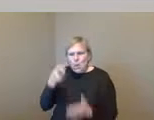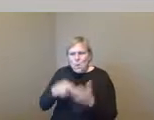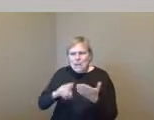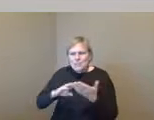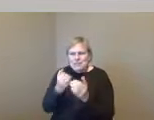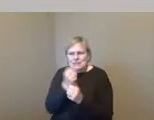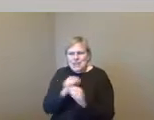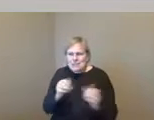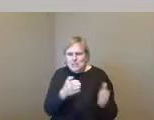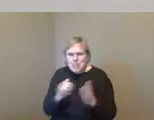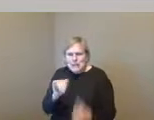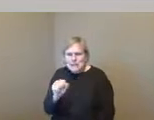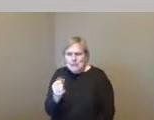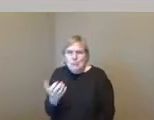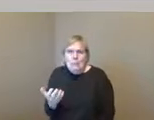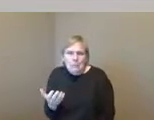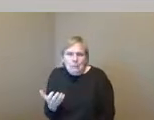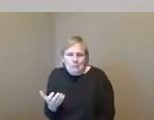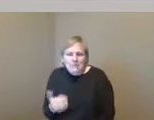community safety plan is.